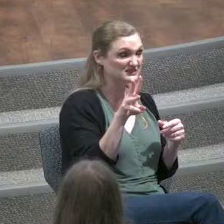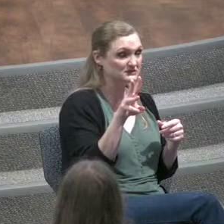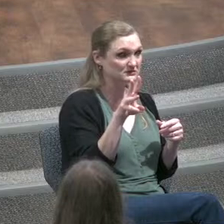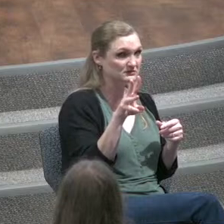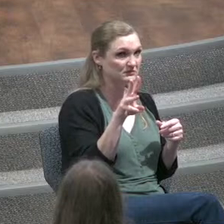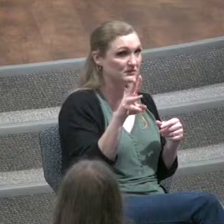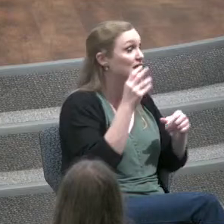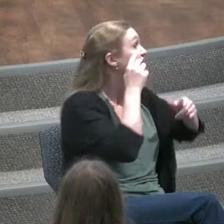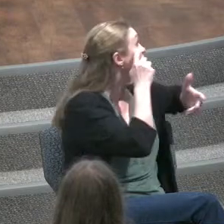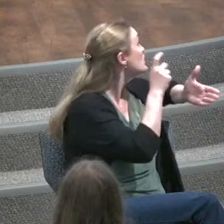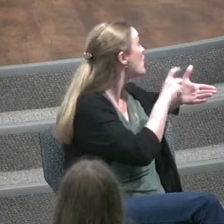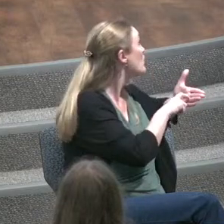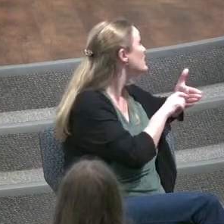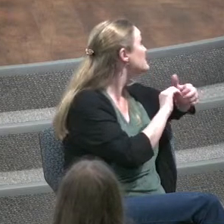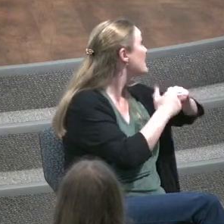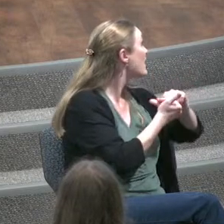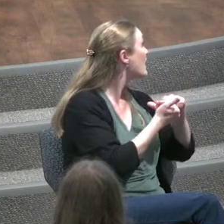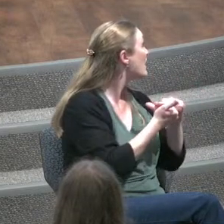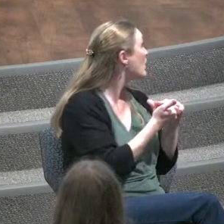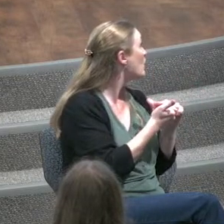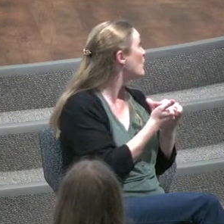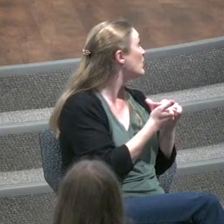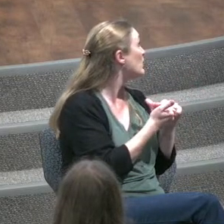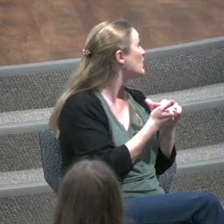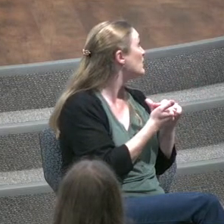west. If you will notice how,